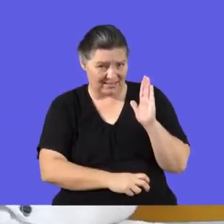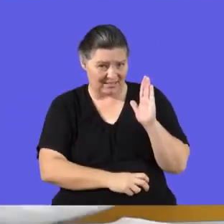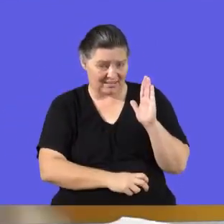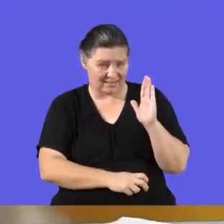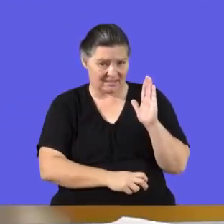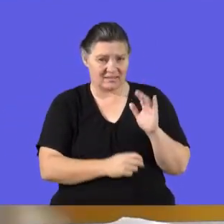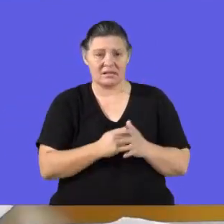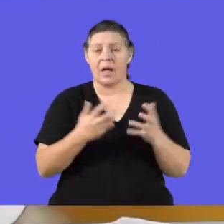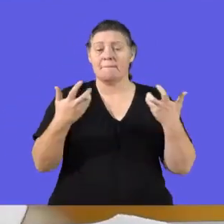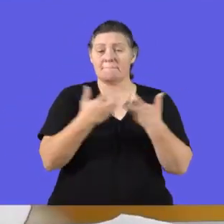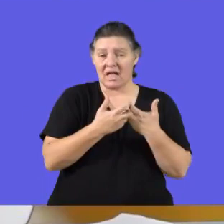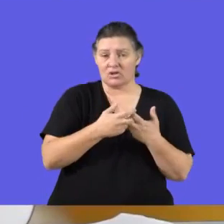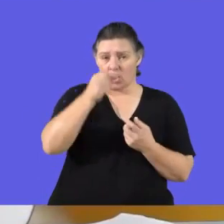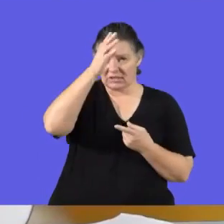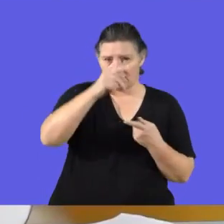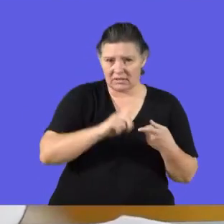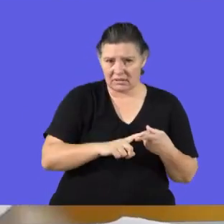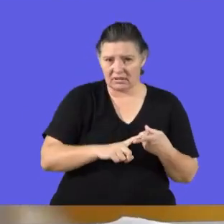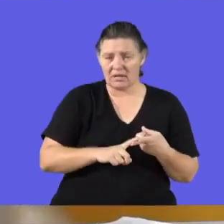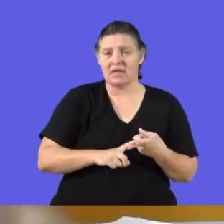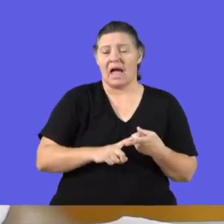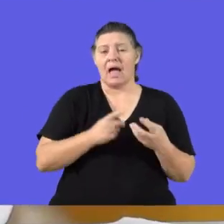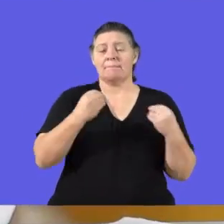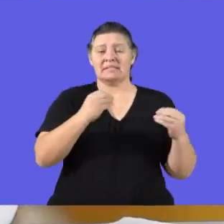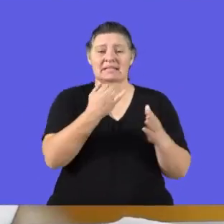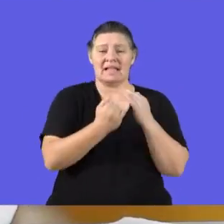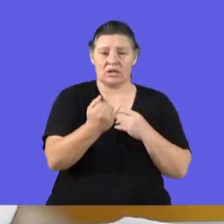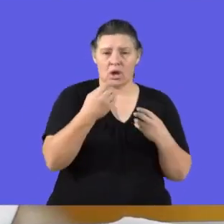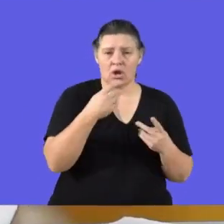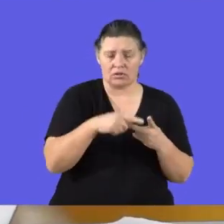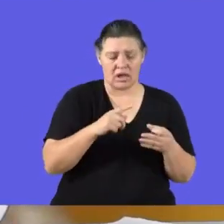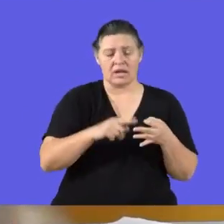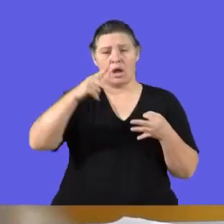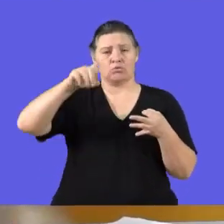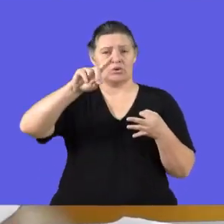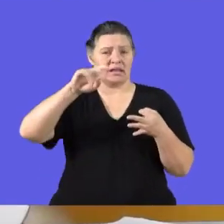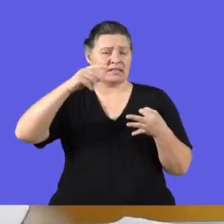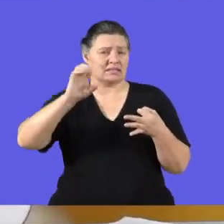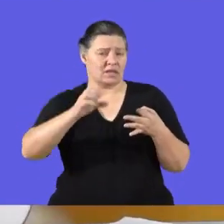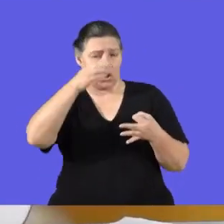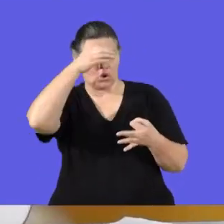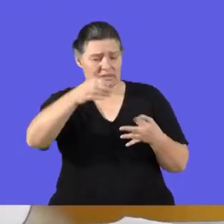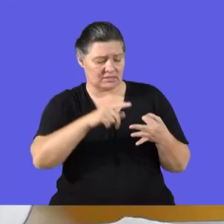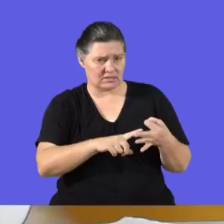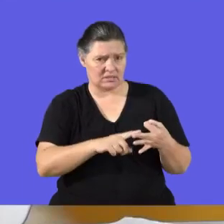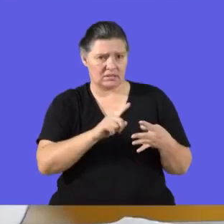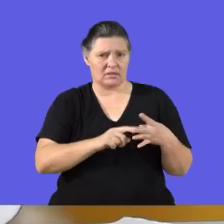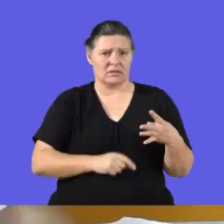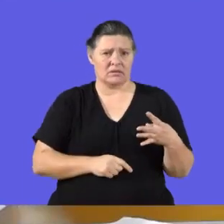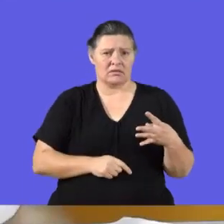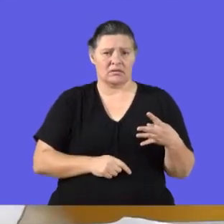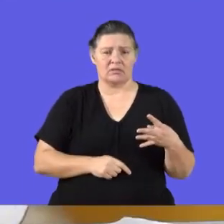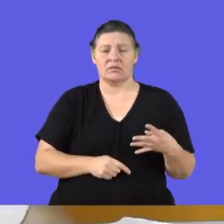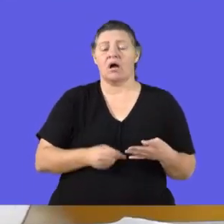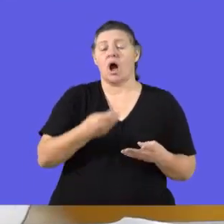introduced you to matching concept. I went on to the business entity concept. I went on to the prudence concept. I touched